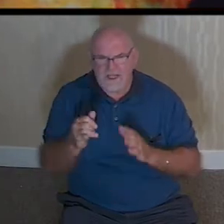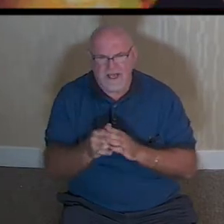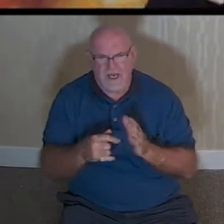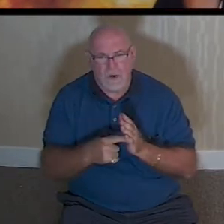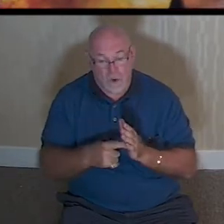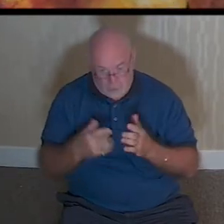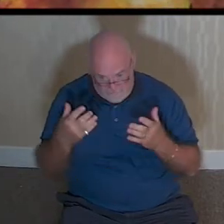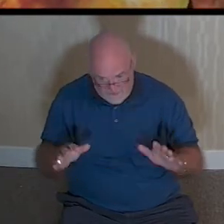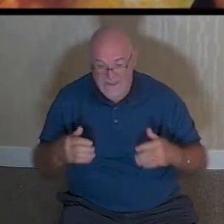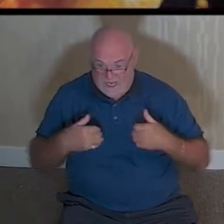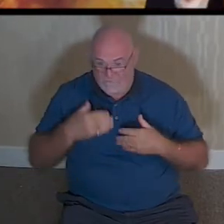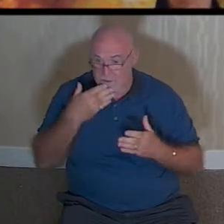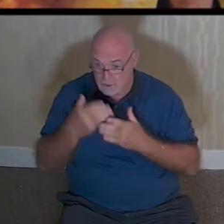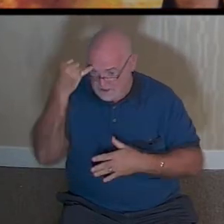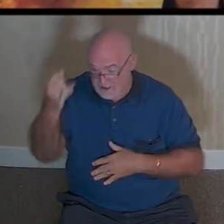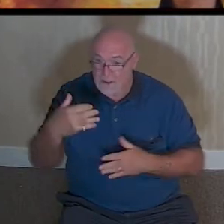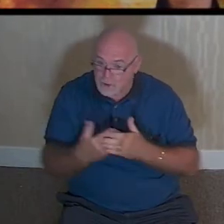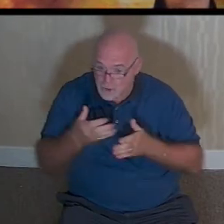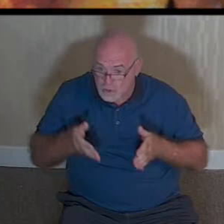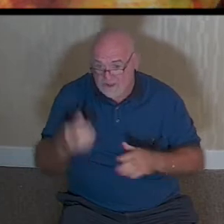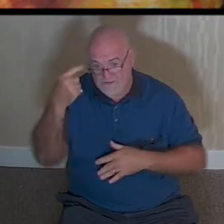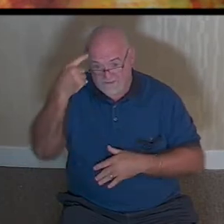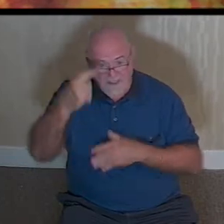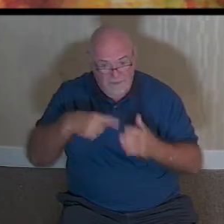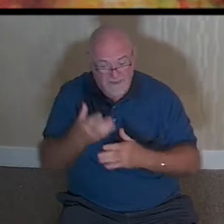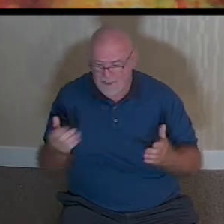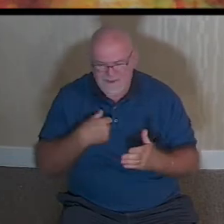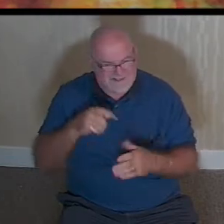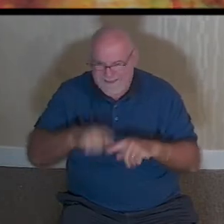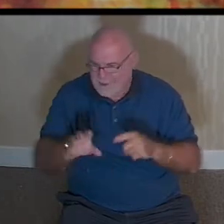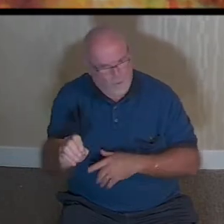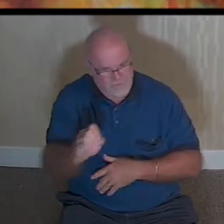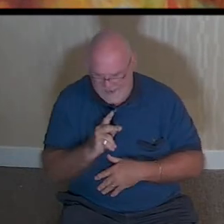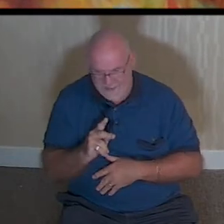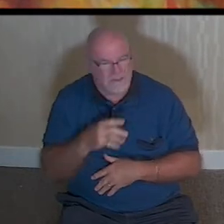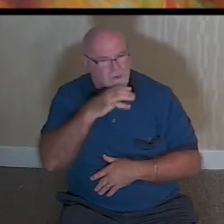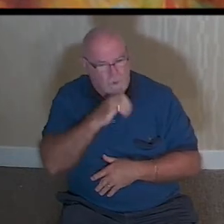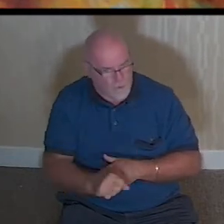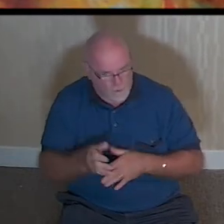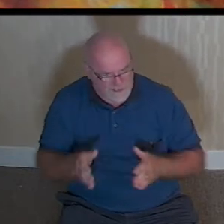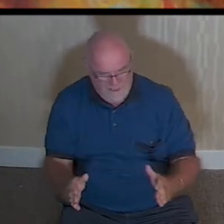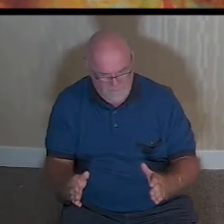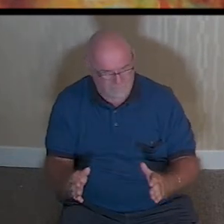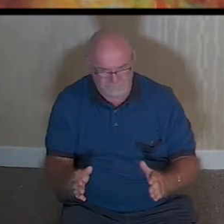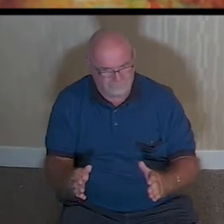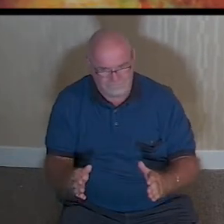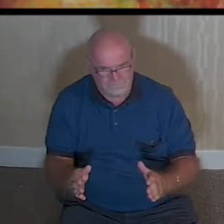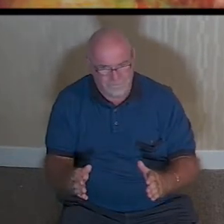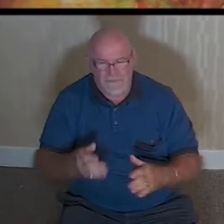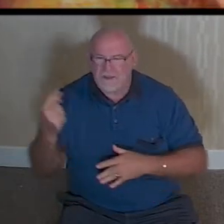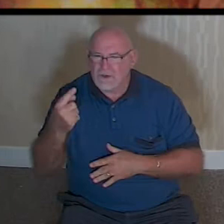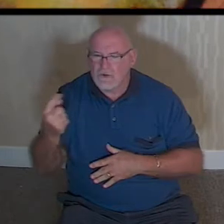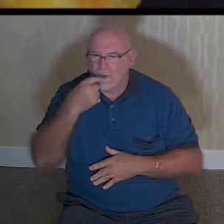we have new ideas, new ways of thinking about things, we can't go back to the old form. Someone has